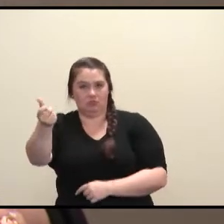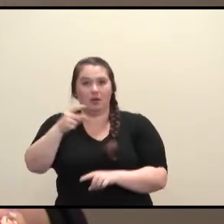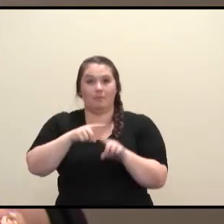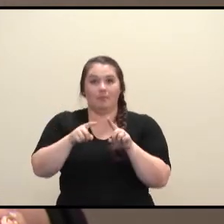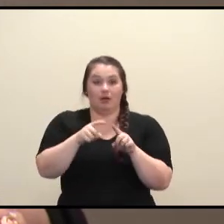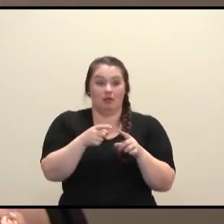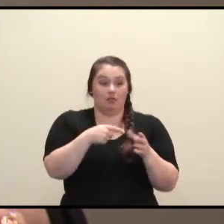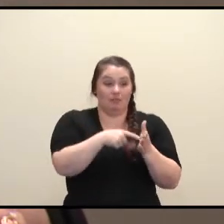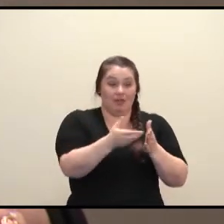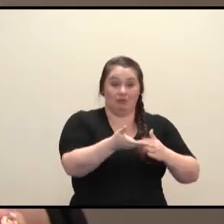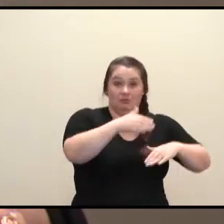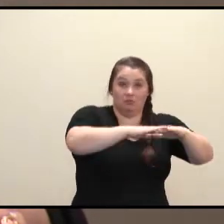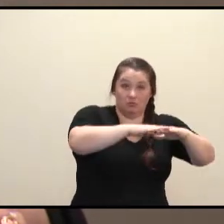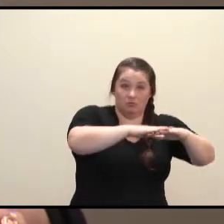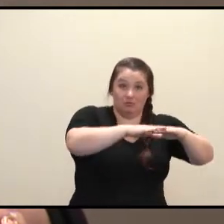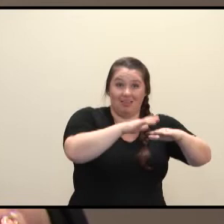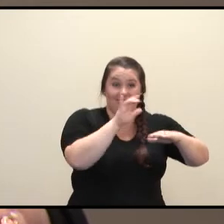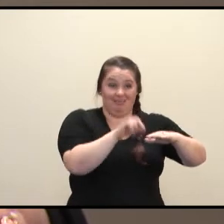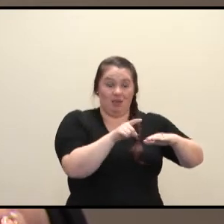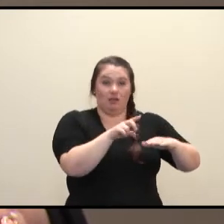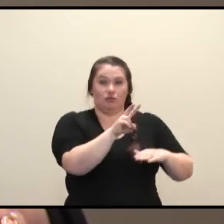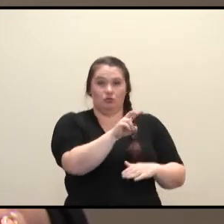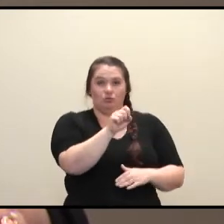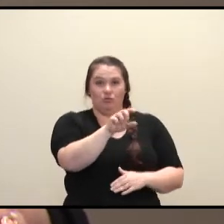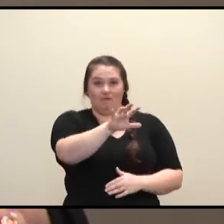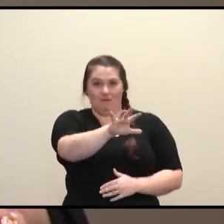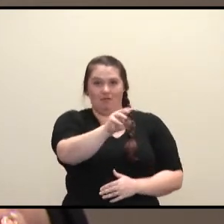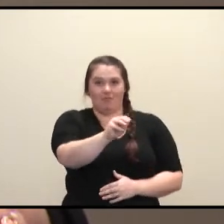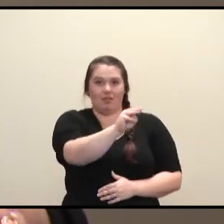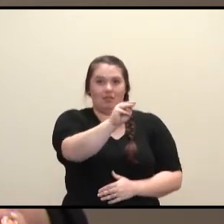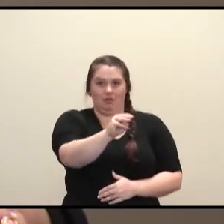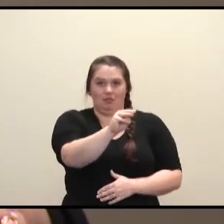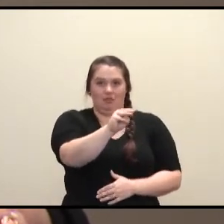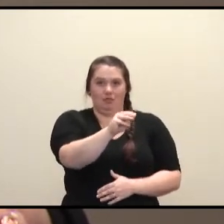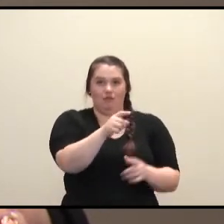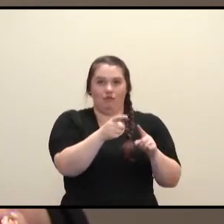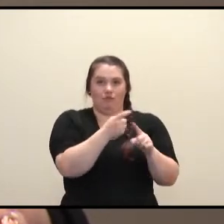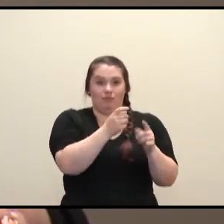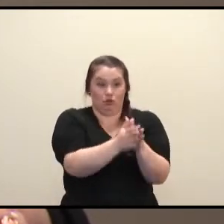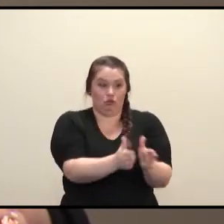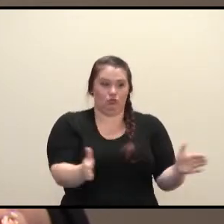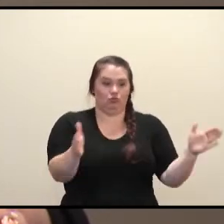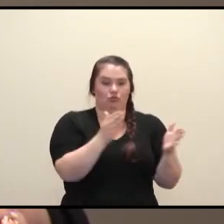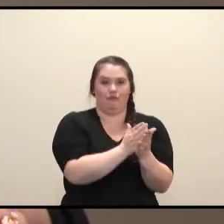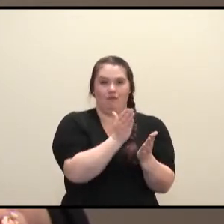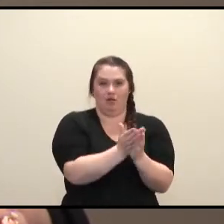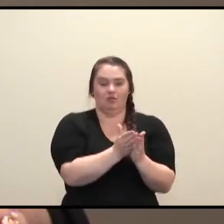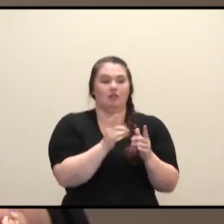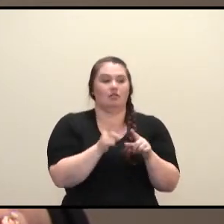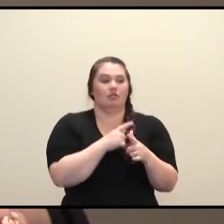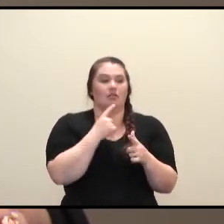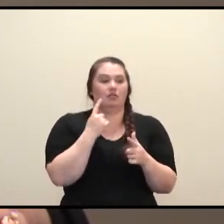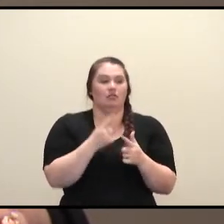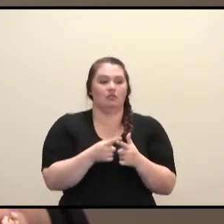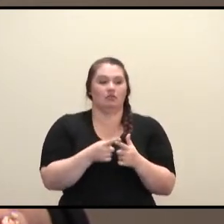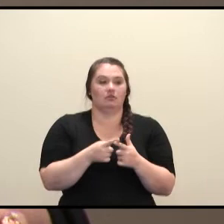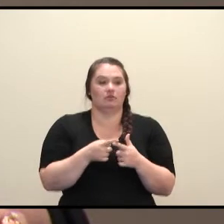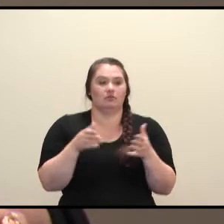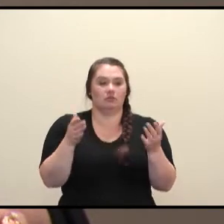by that $3.2 million in the general fund that Ms. Davis spoke about, and